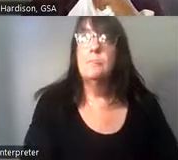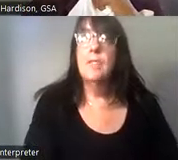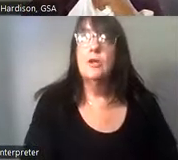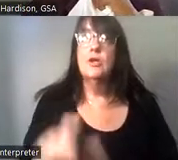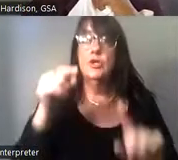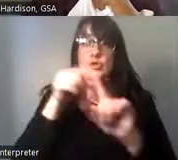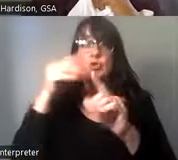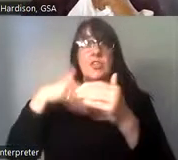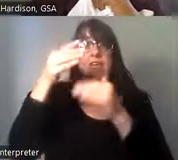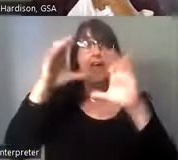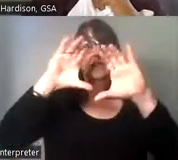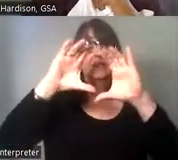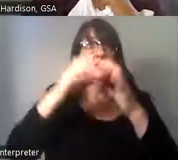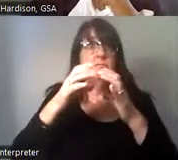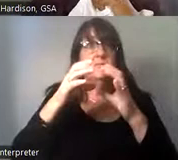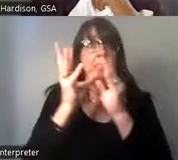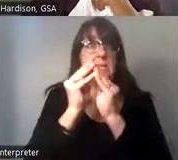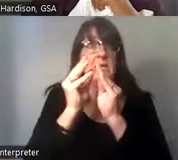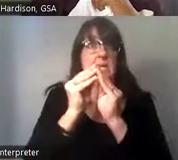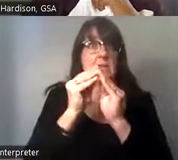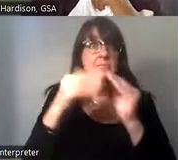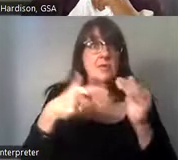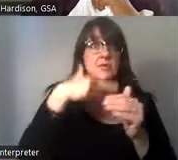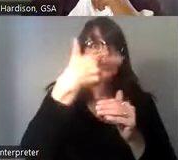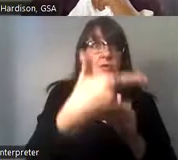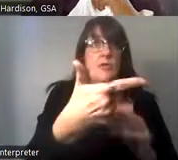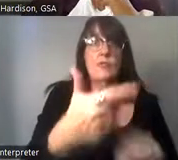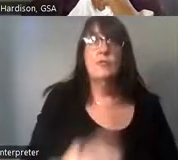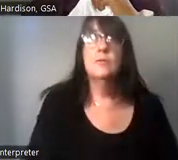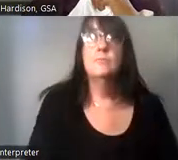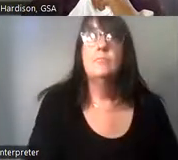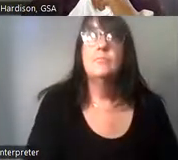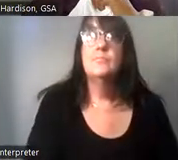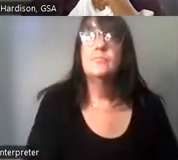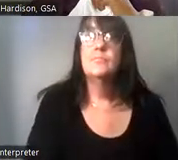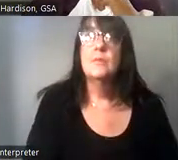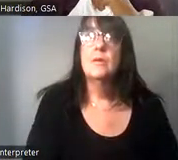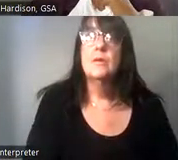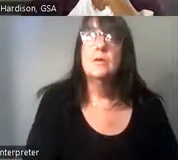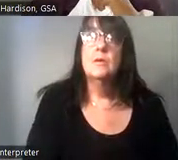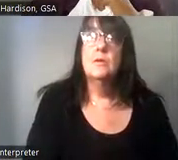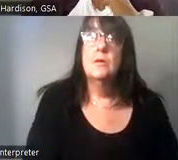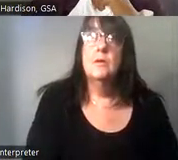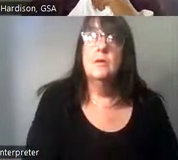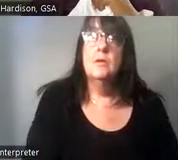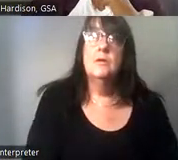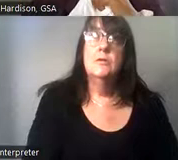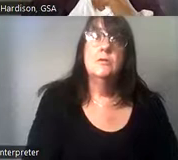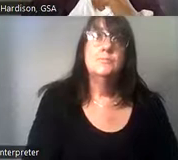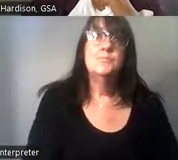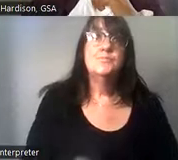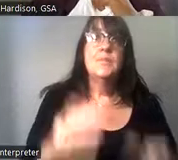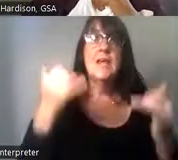back over to Troy and Cassius. Yeah, thank you, Boris. And now we are going to